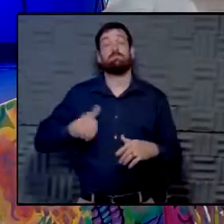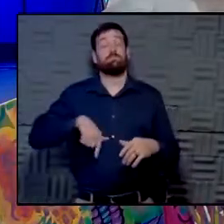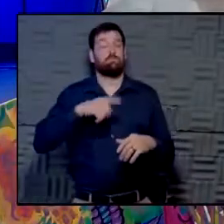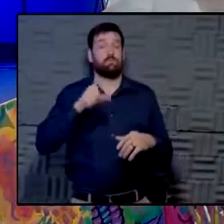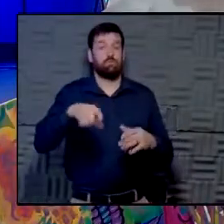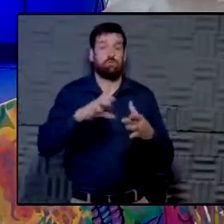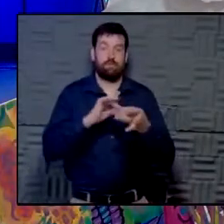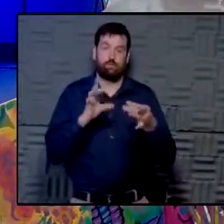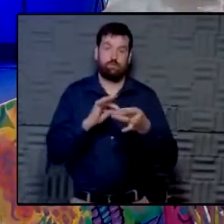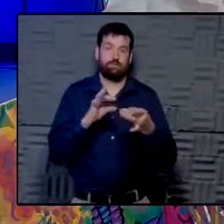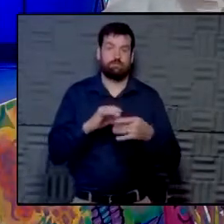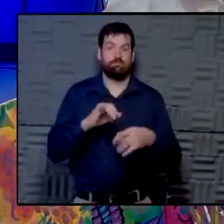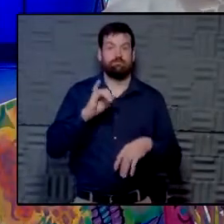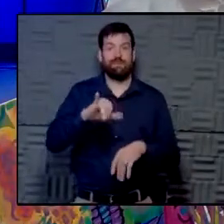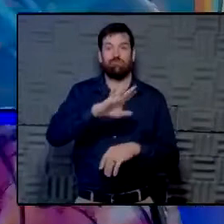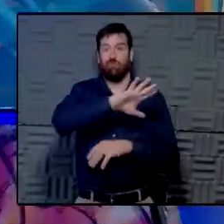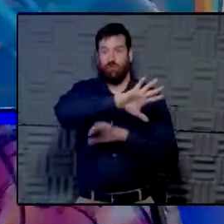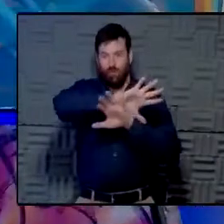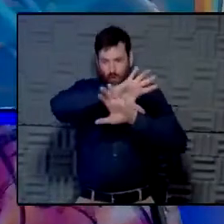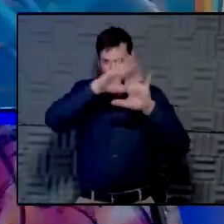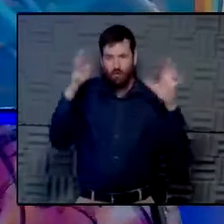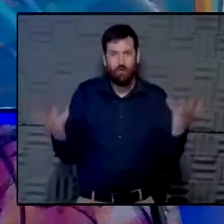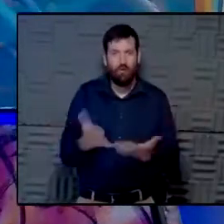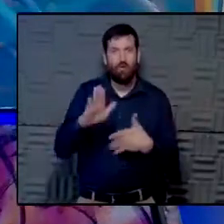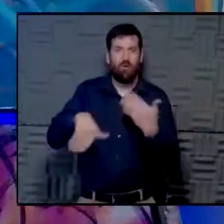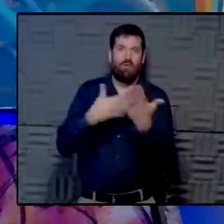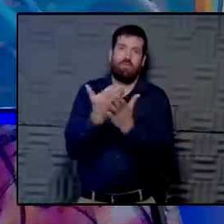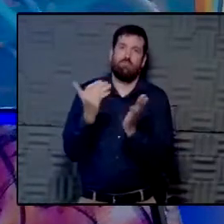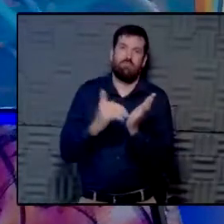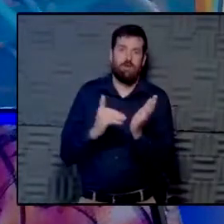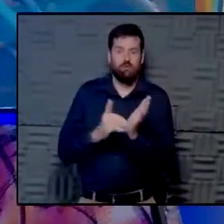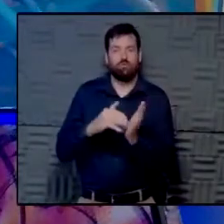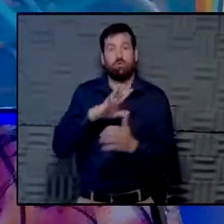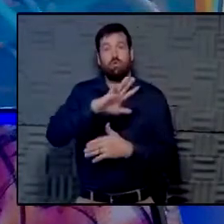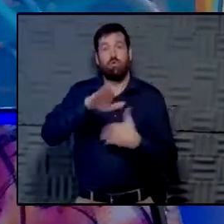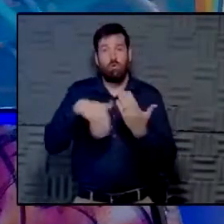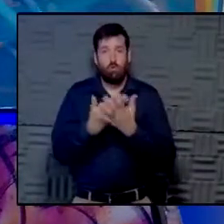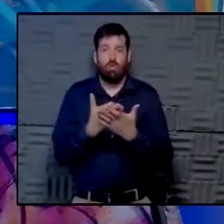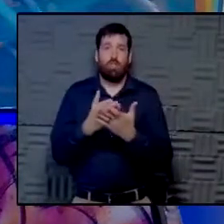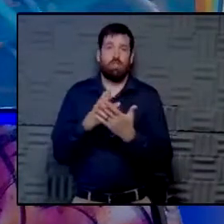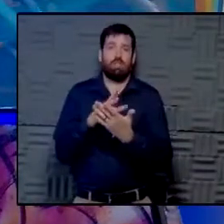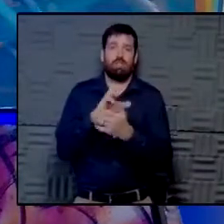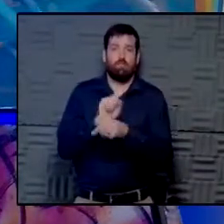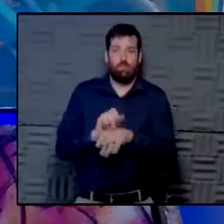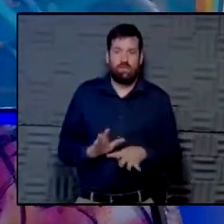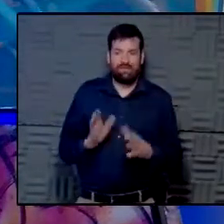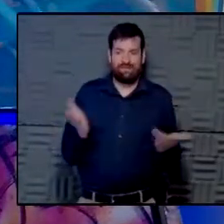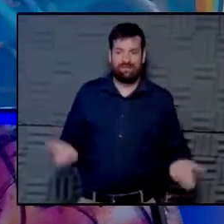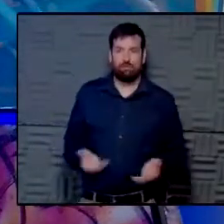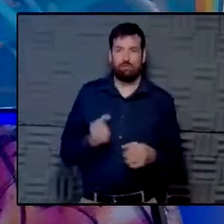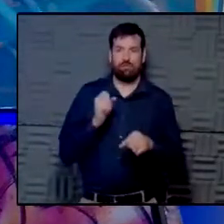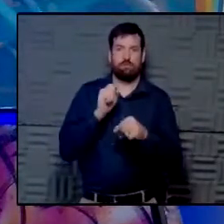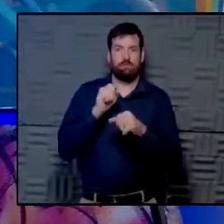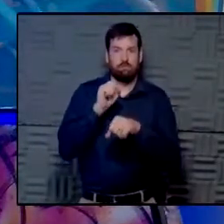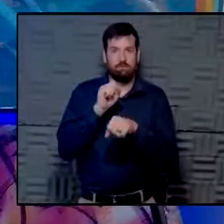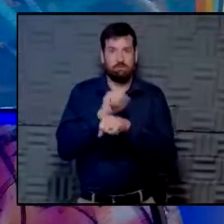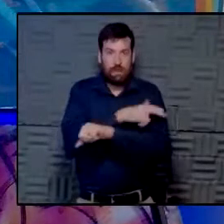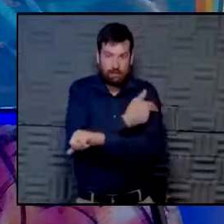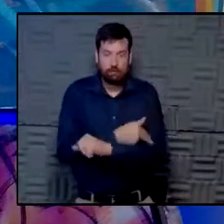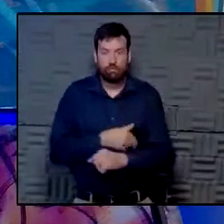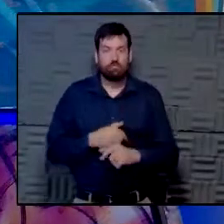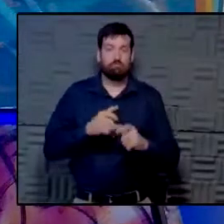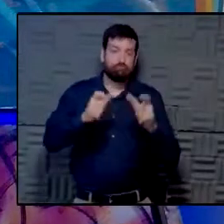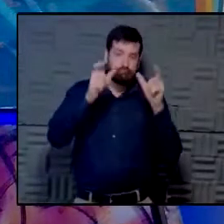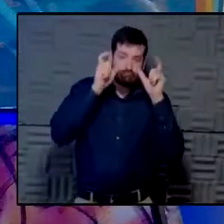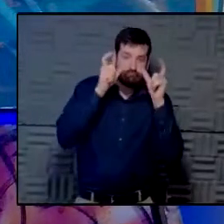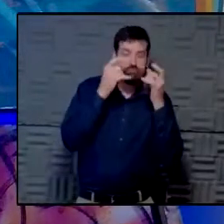in the context of all of our providers and all of our employees in the hospital wearing eye protection and mask. Those